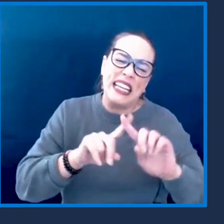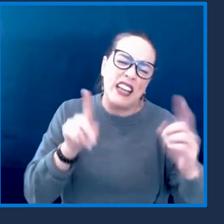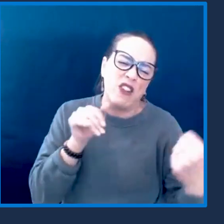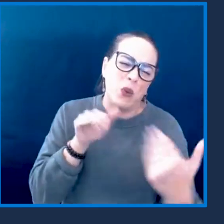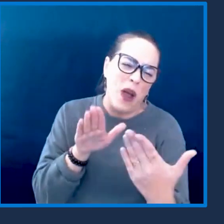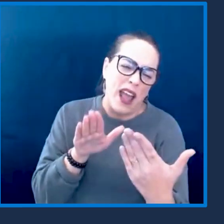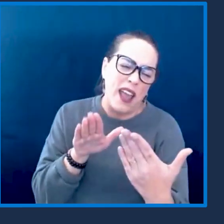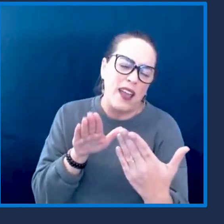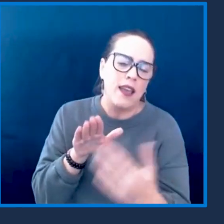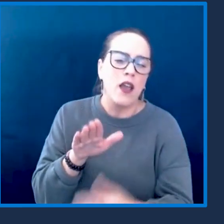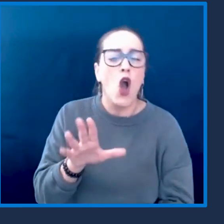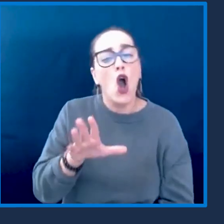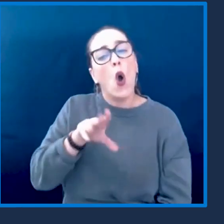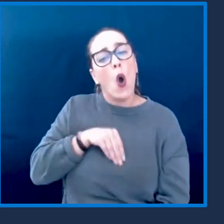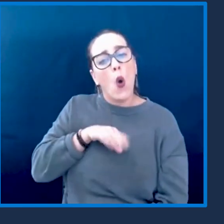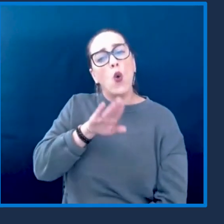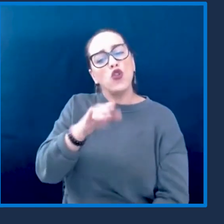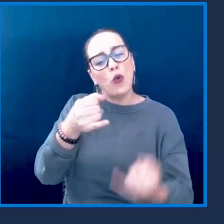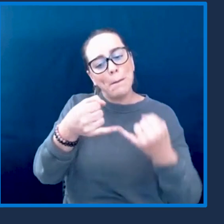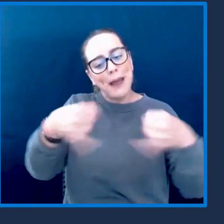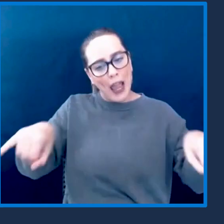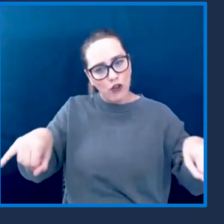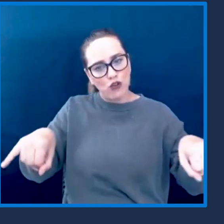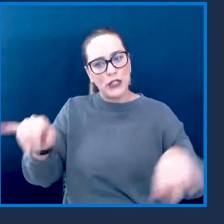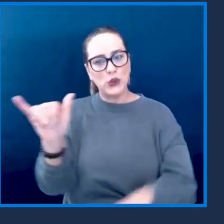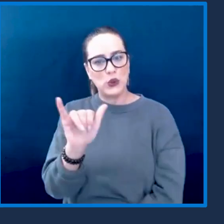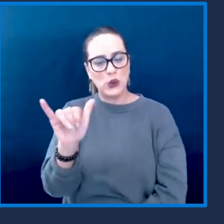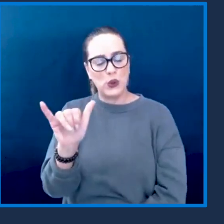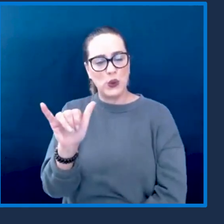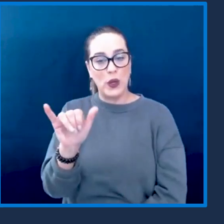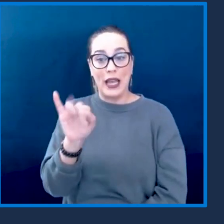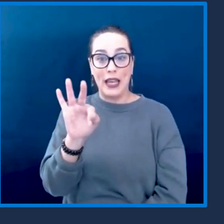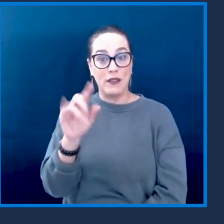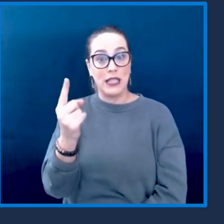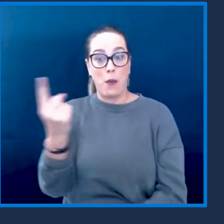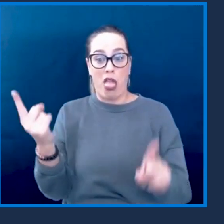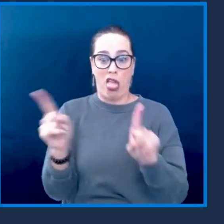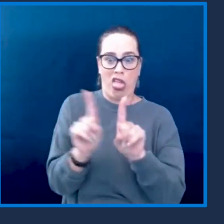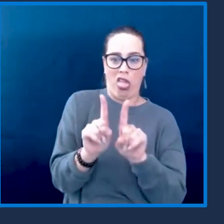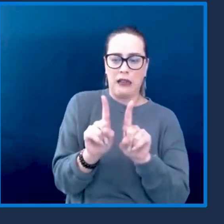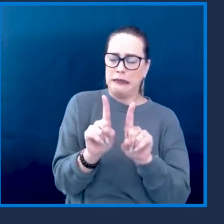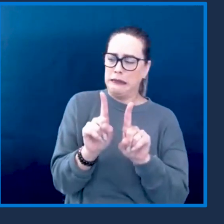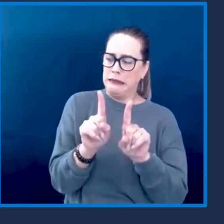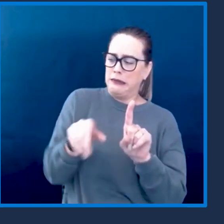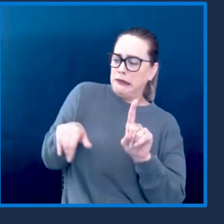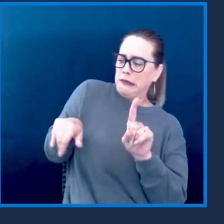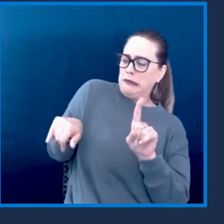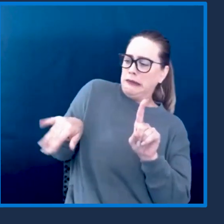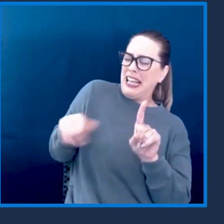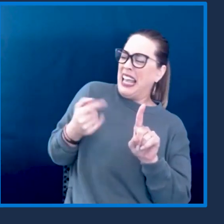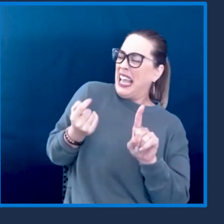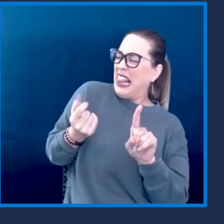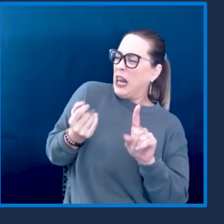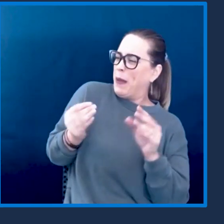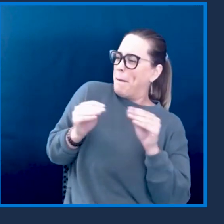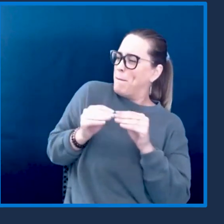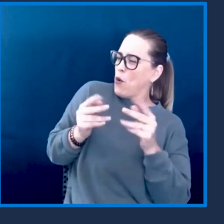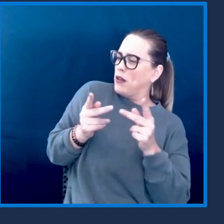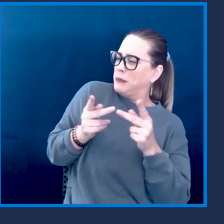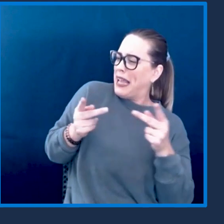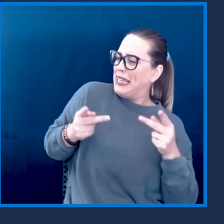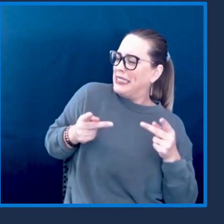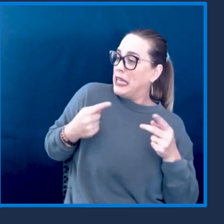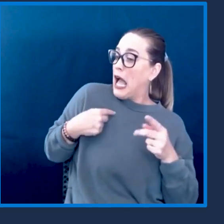own boundaries on deep culture things. If someone's standing too close to you, simply say, I need a little more personal space. I'm going to move over